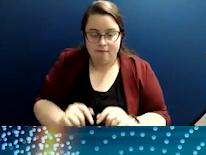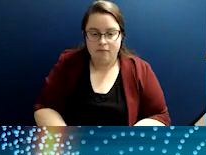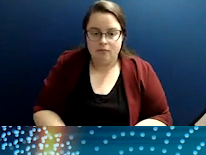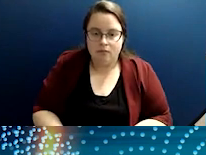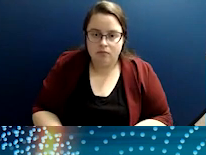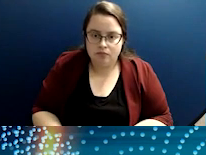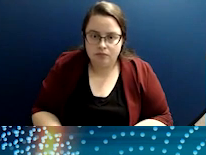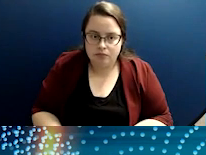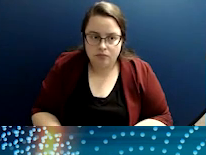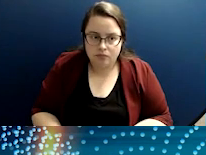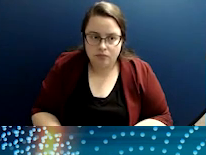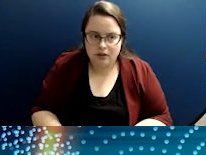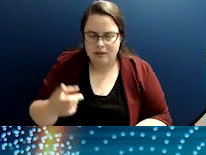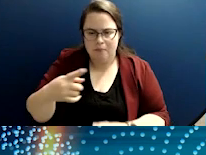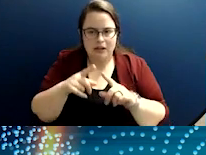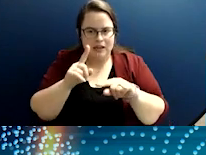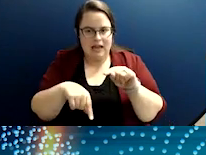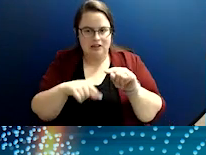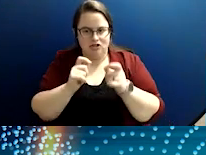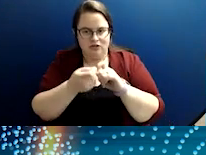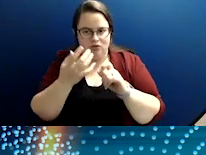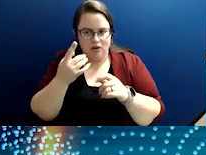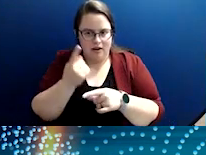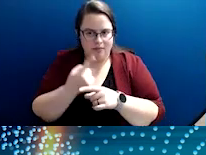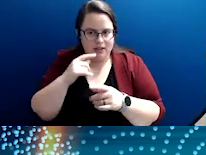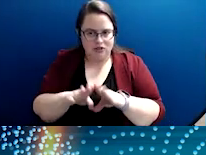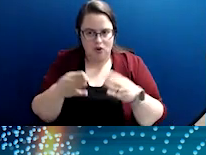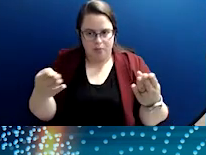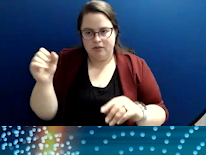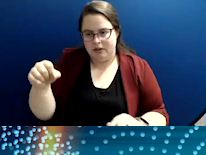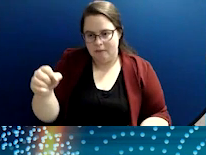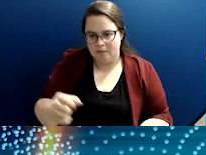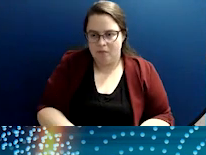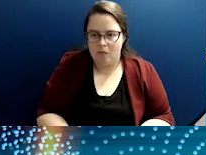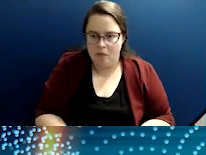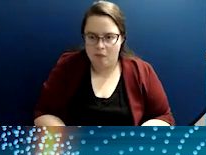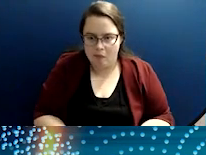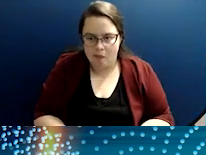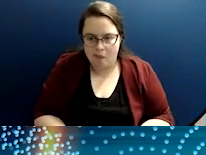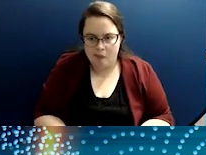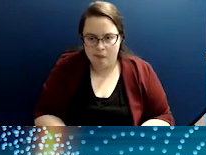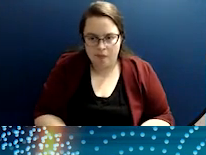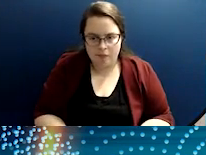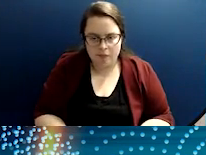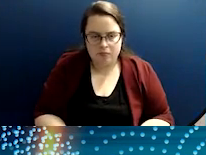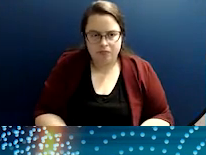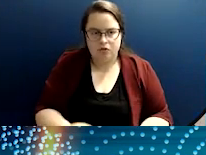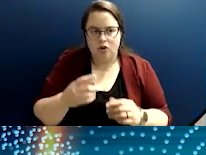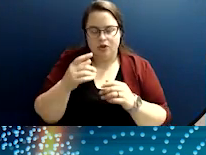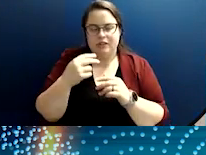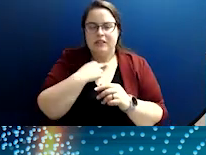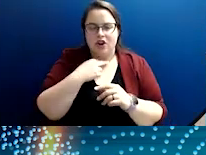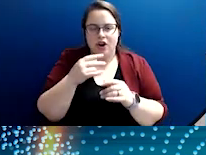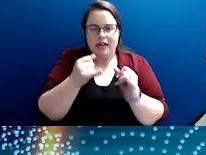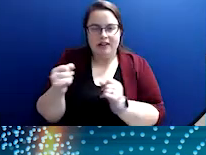wouldn't be able to change that because it is open, right? Yeah. But that's just why, but that's also when you deal with it on an individual basis, that's why you can curve what